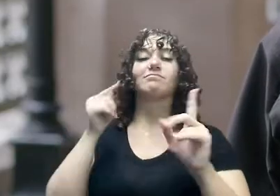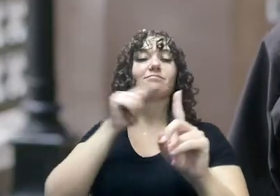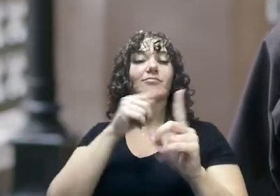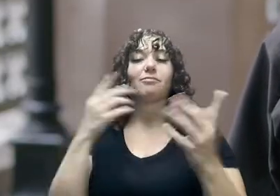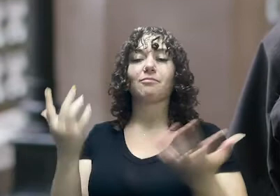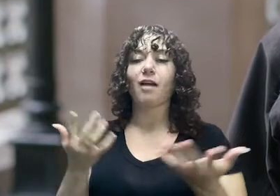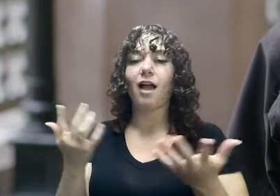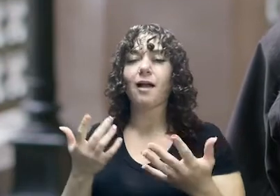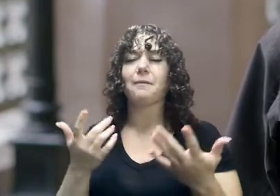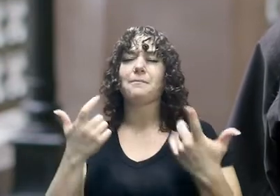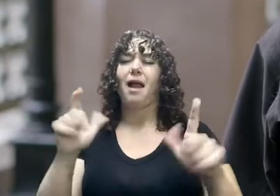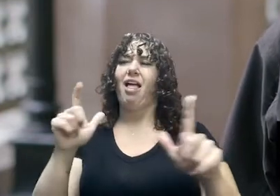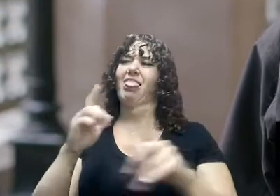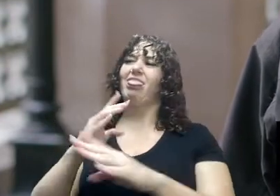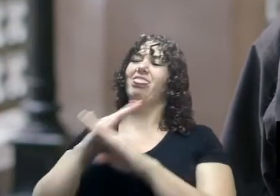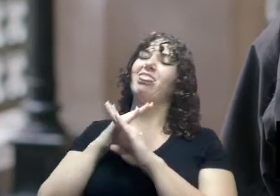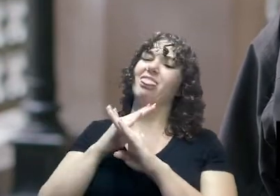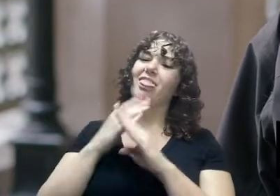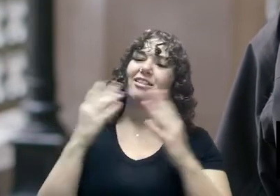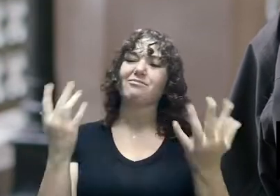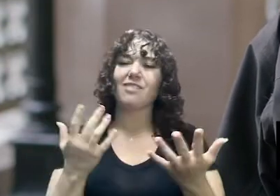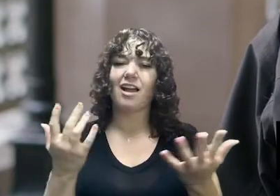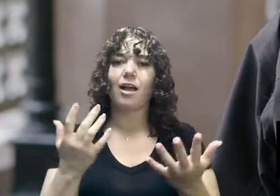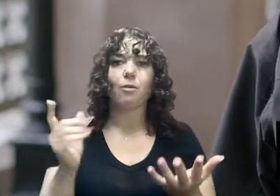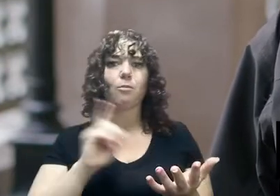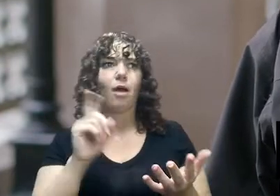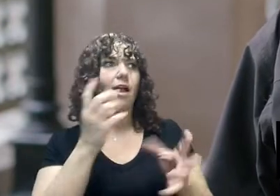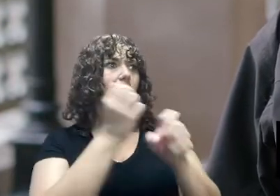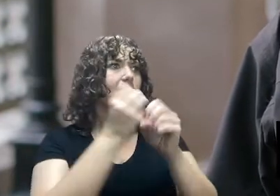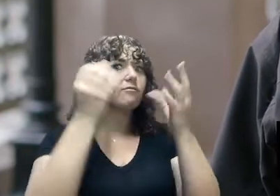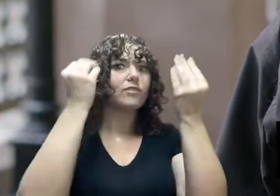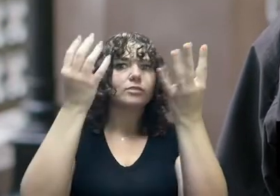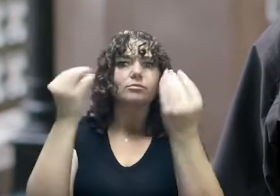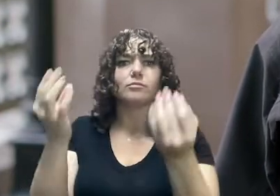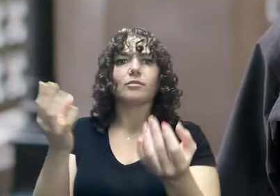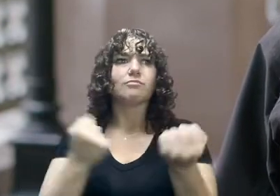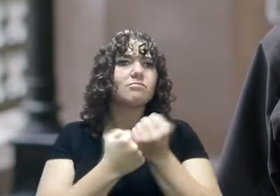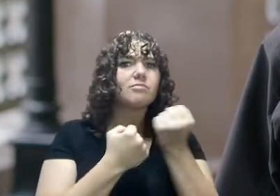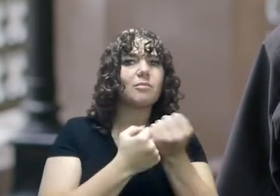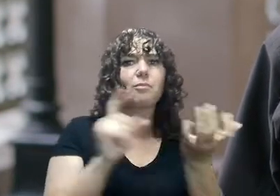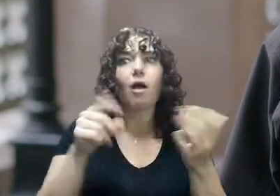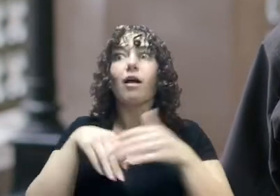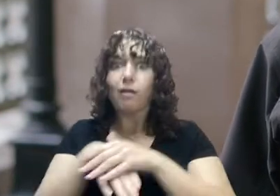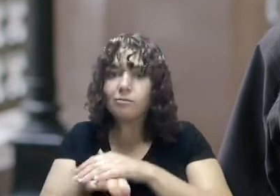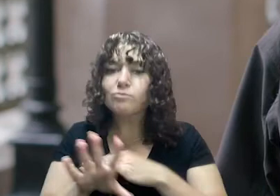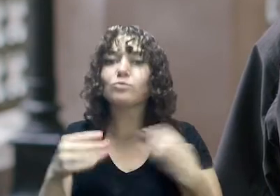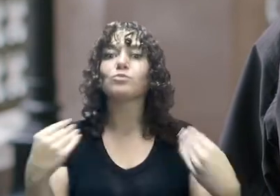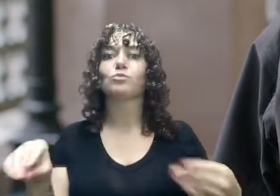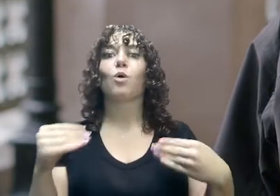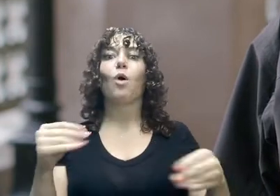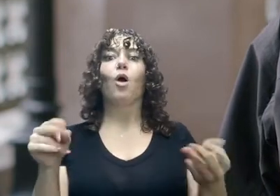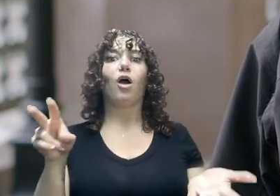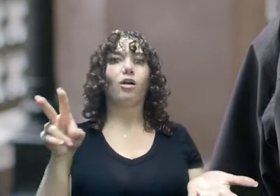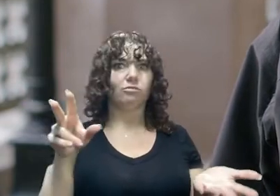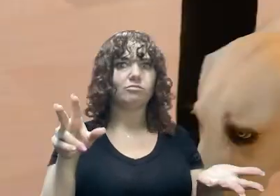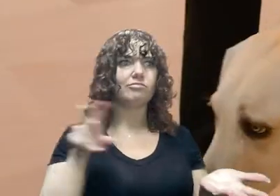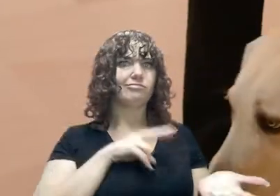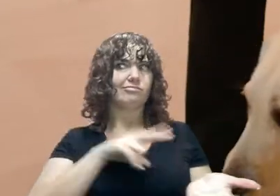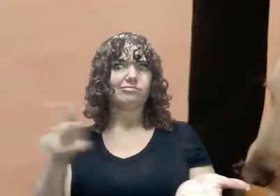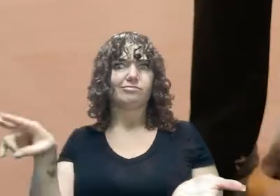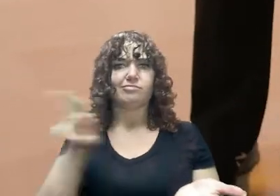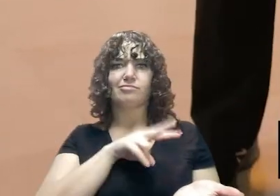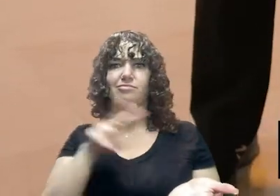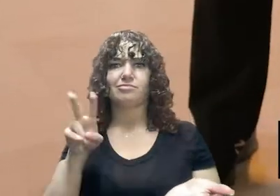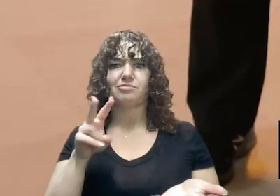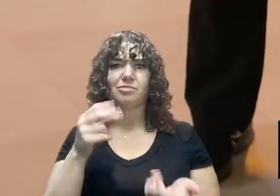of the biggest barriers is knowing where to receive assistance. If I go into a store, the first thing I